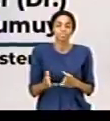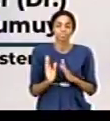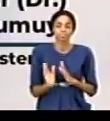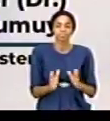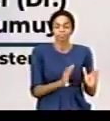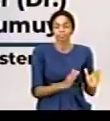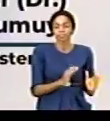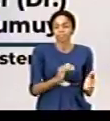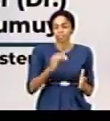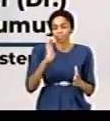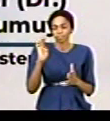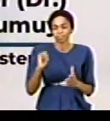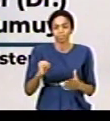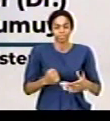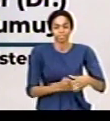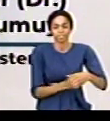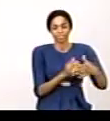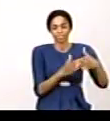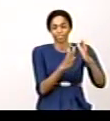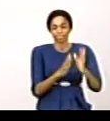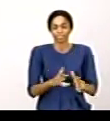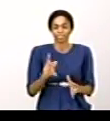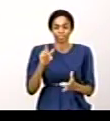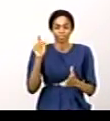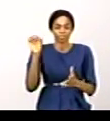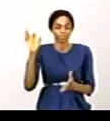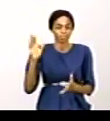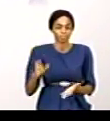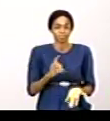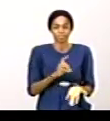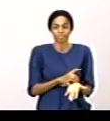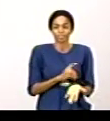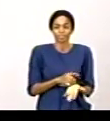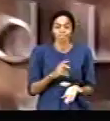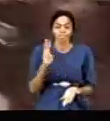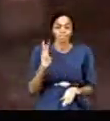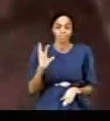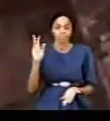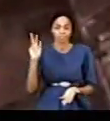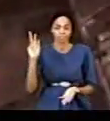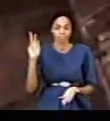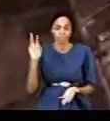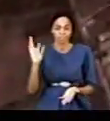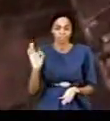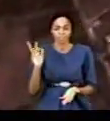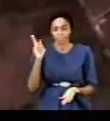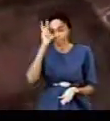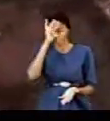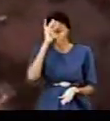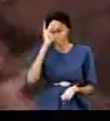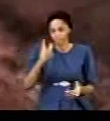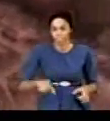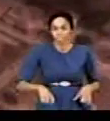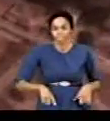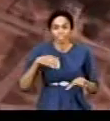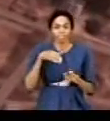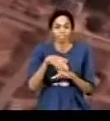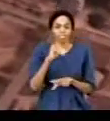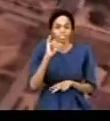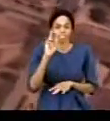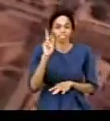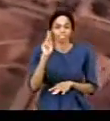Dr. W.F. Kumuyi at the GCK July edition, live at Ikorodu, Lagos